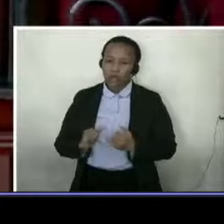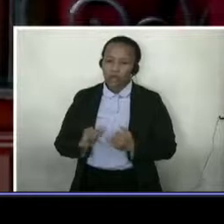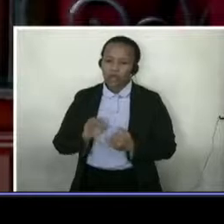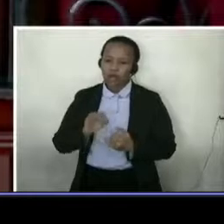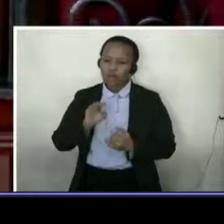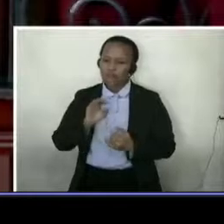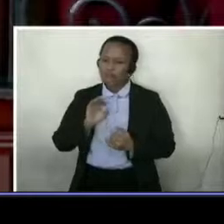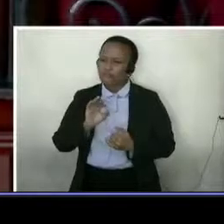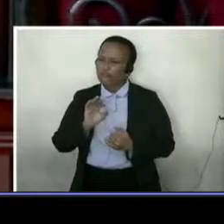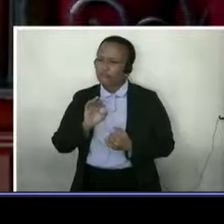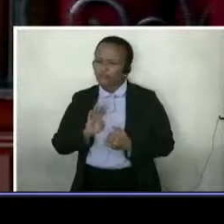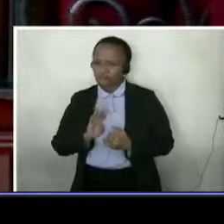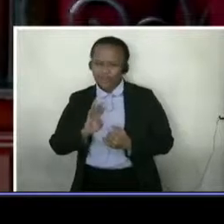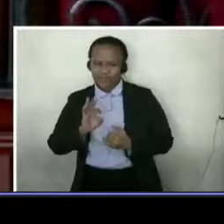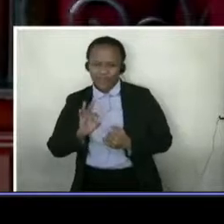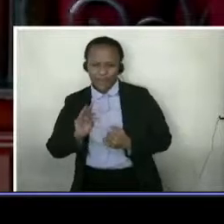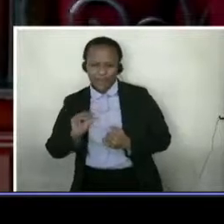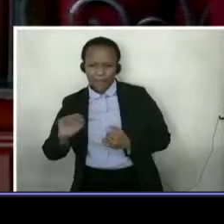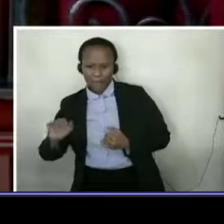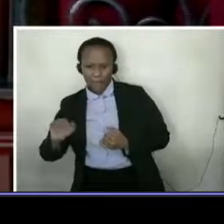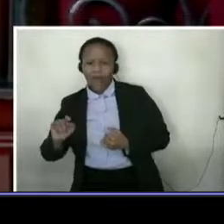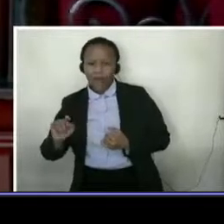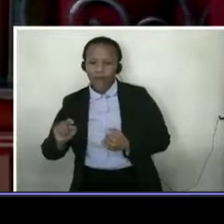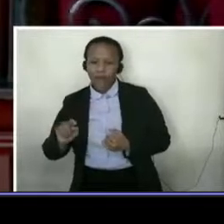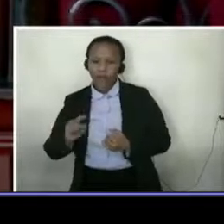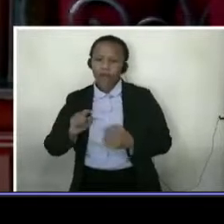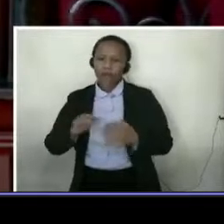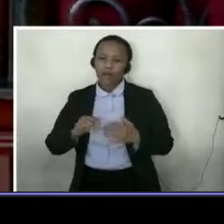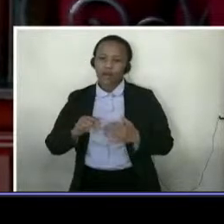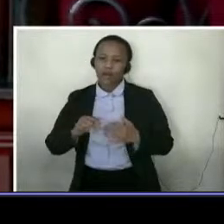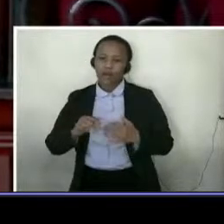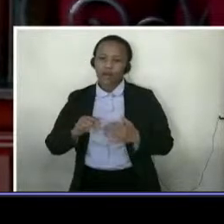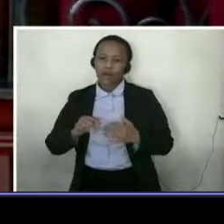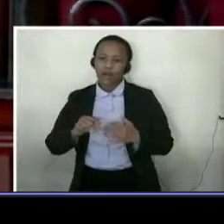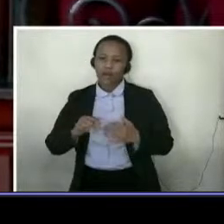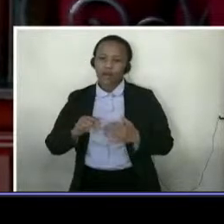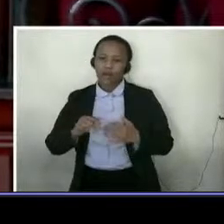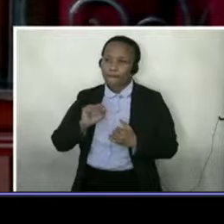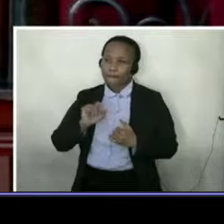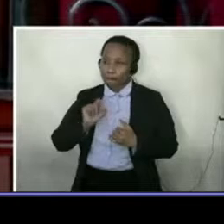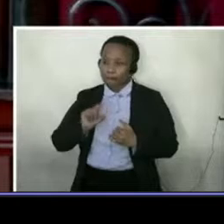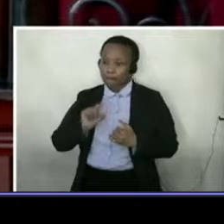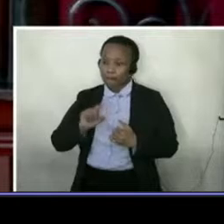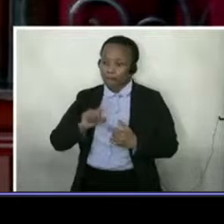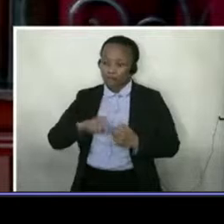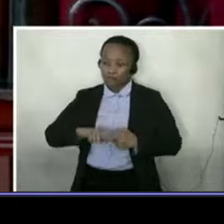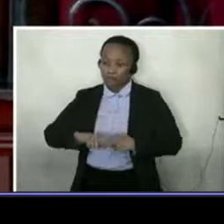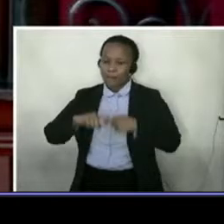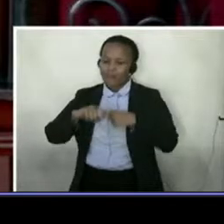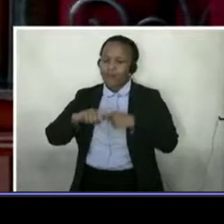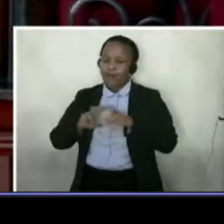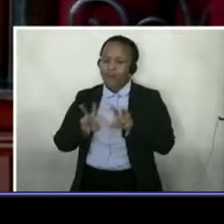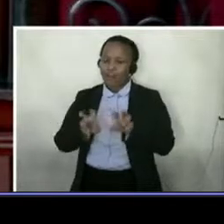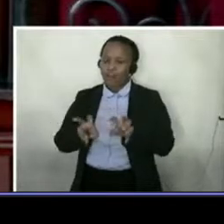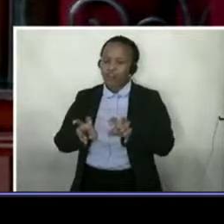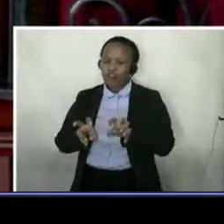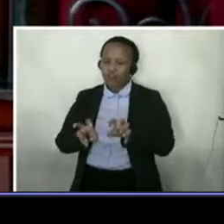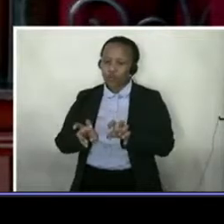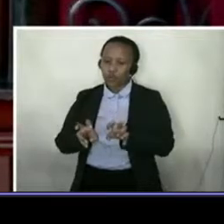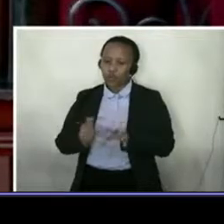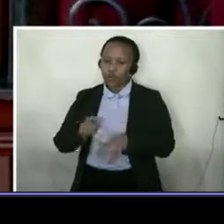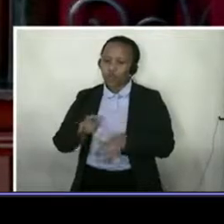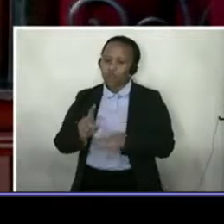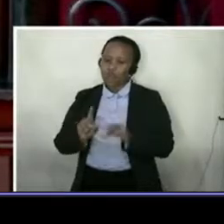million a request for coordination, which remains not granted, is still a pending issue owing to the revelations of the